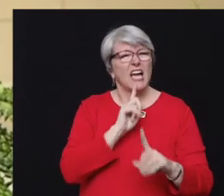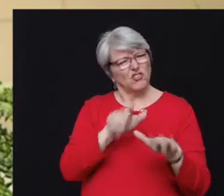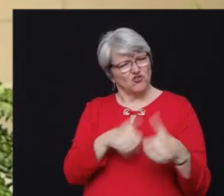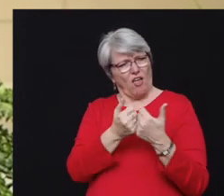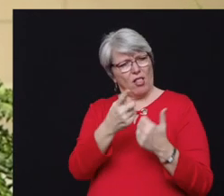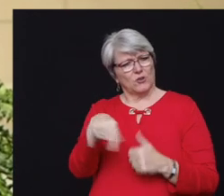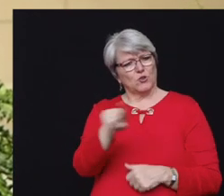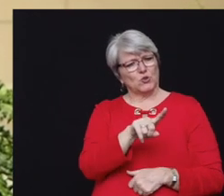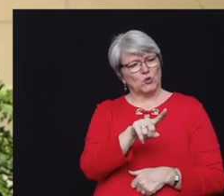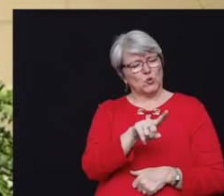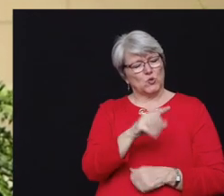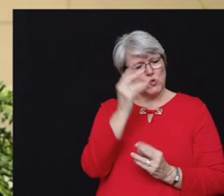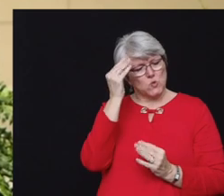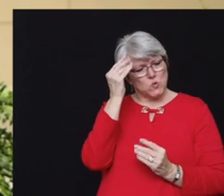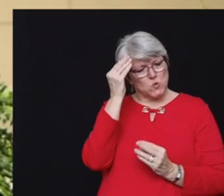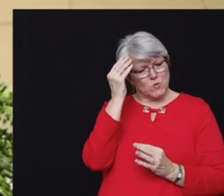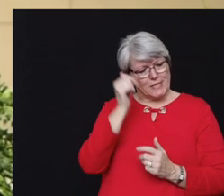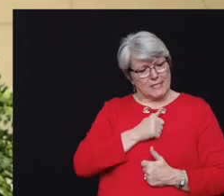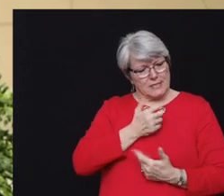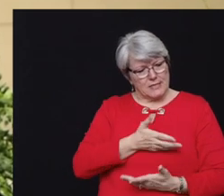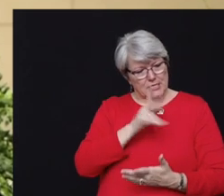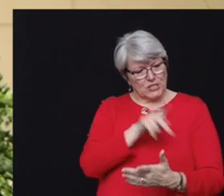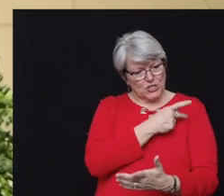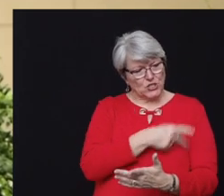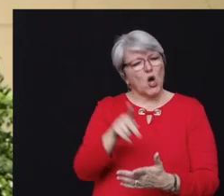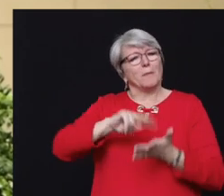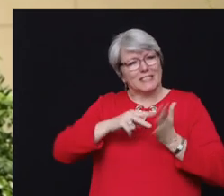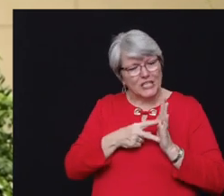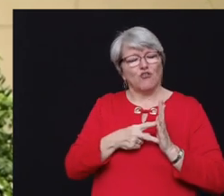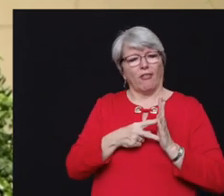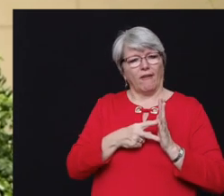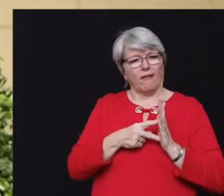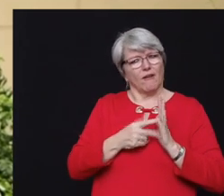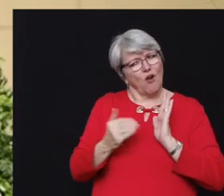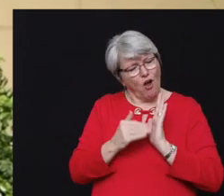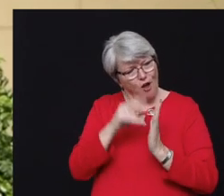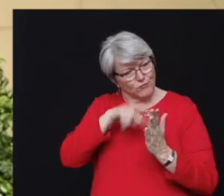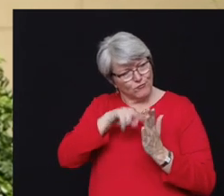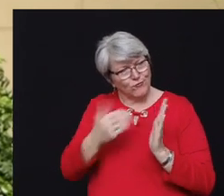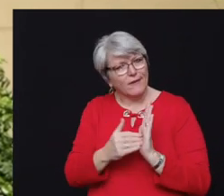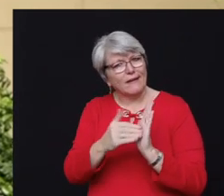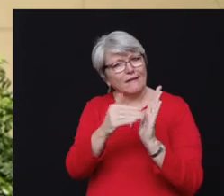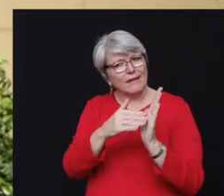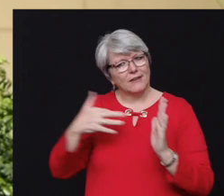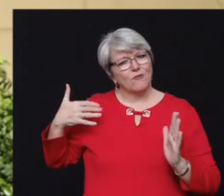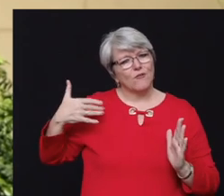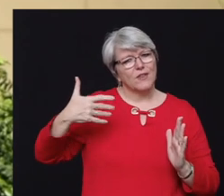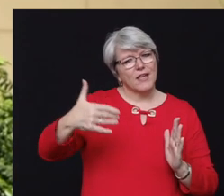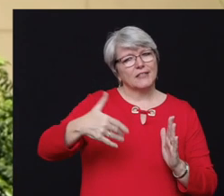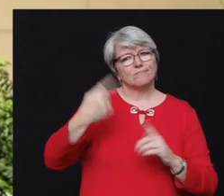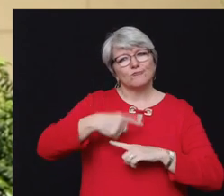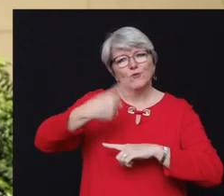you to revisit this psalm intentionally and often over the next